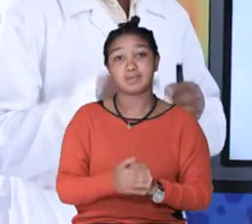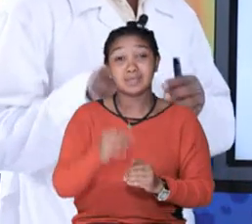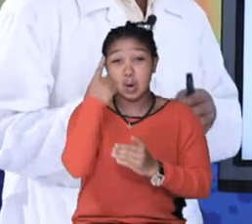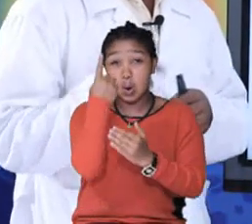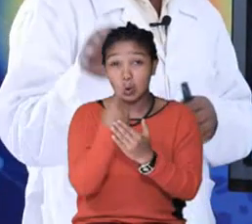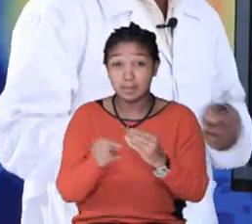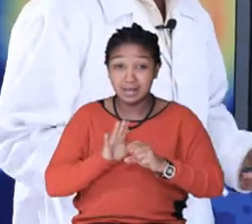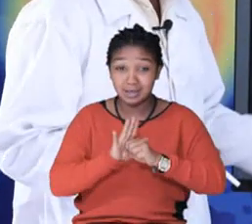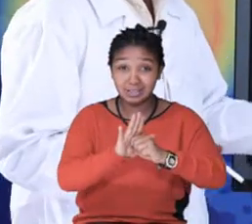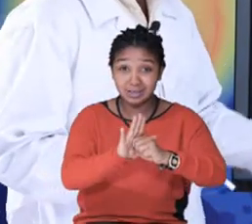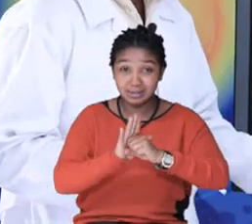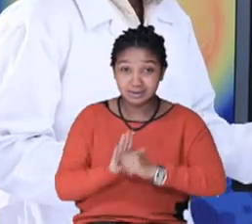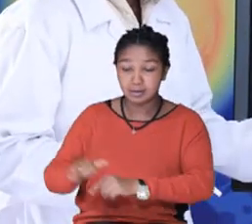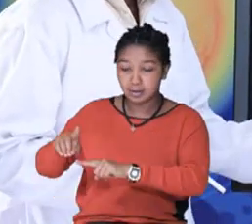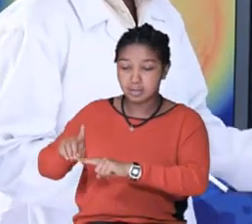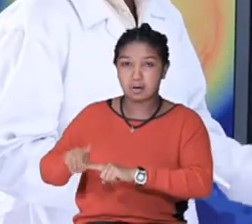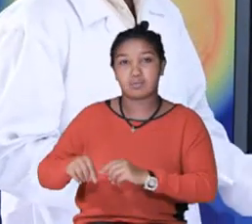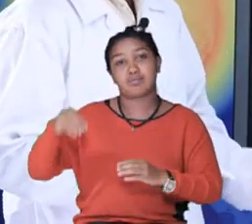The